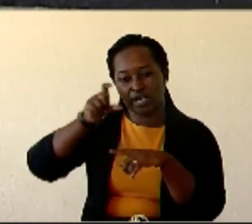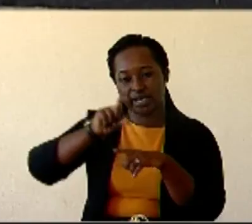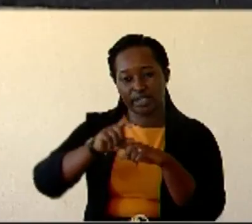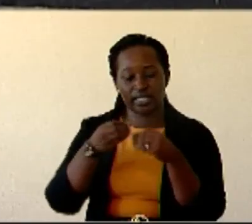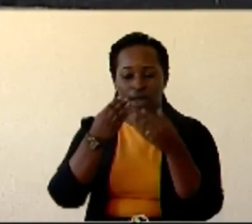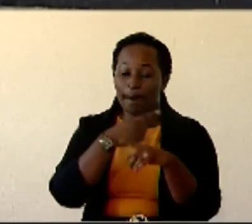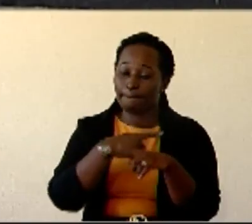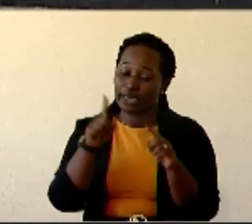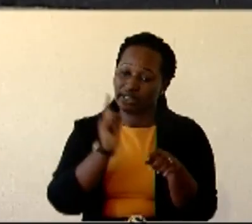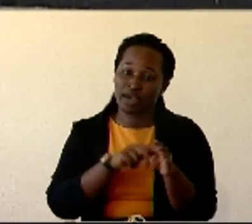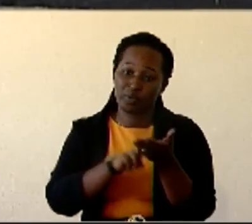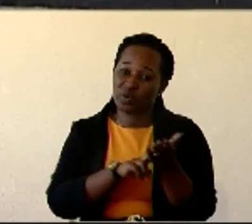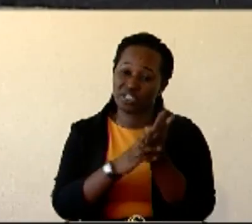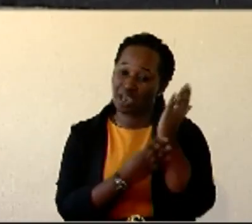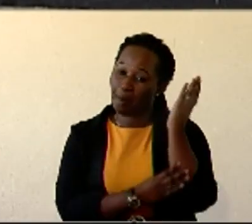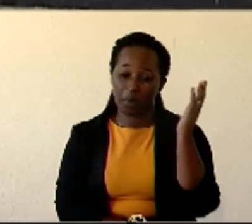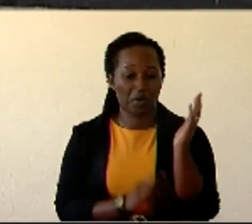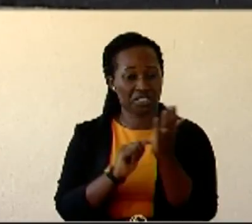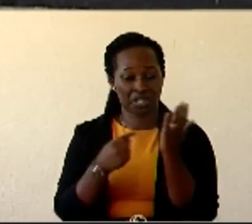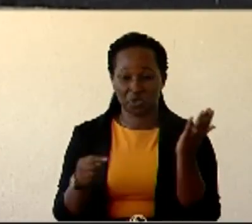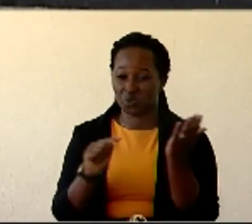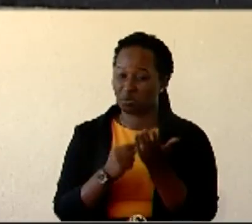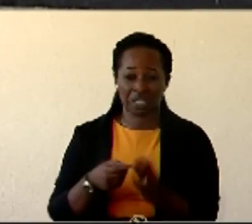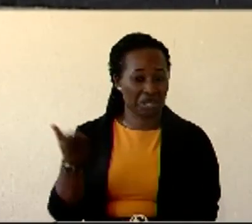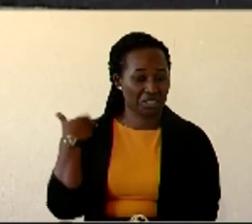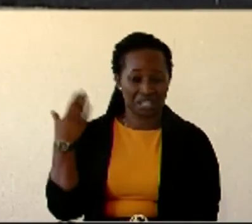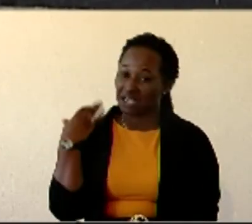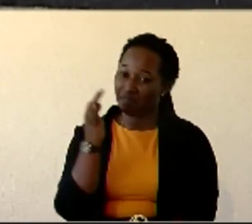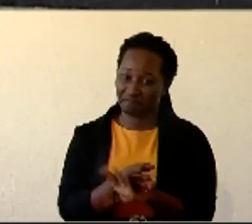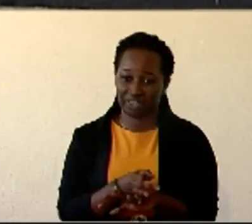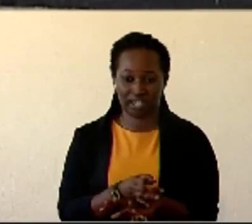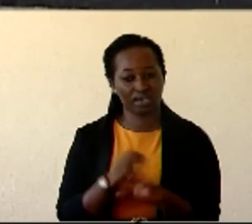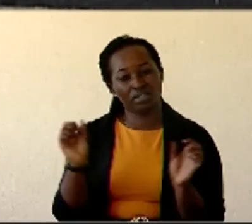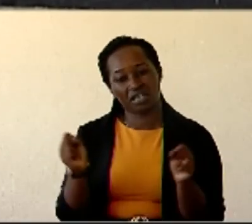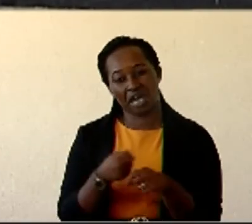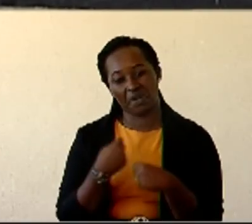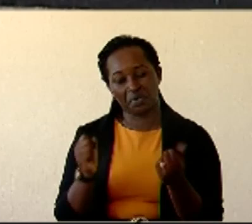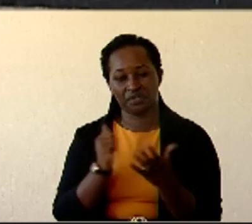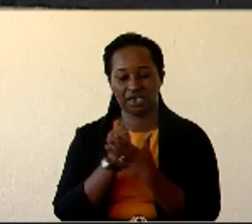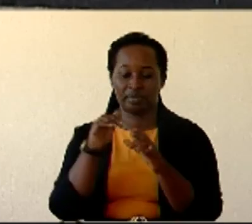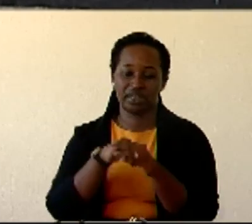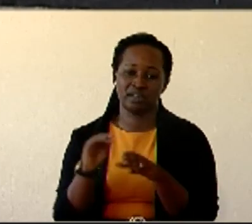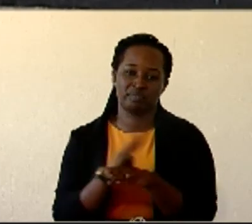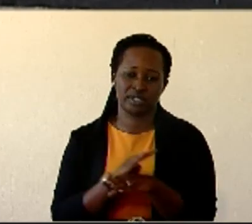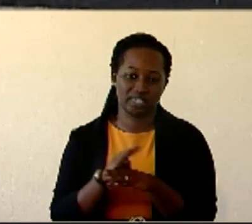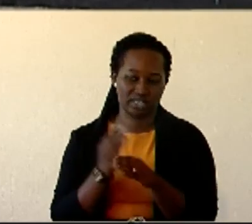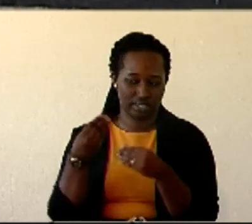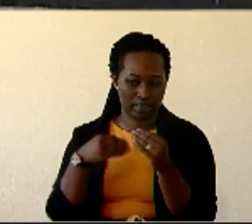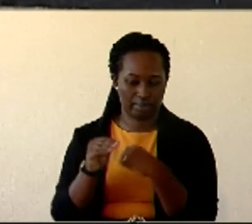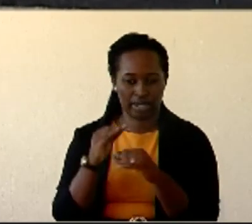you use poor technology, the technology which is traditional, it may not stimulate or increase the supply of goods and